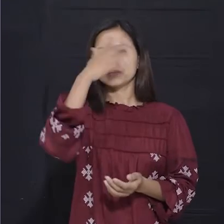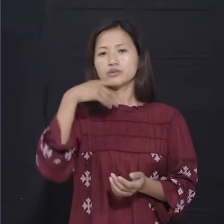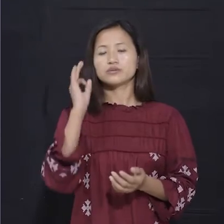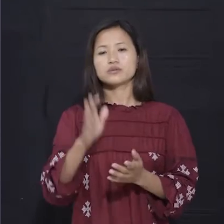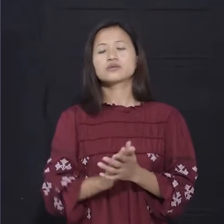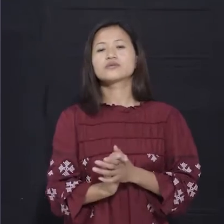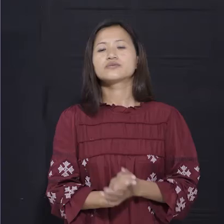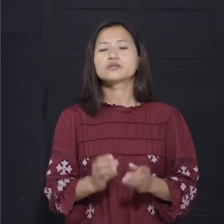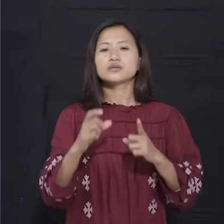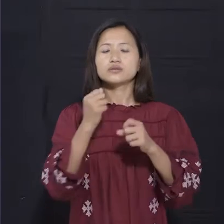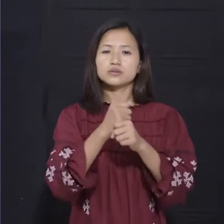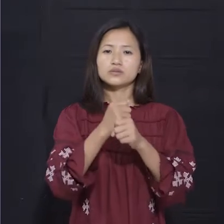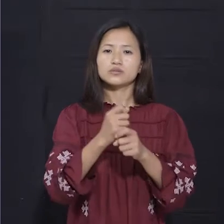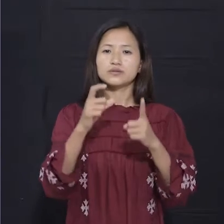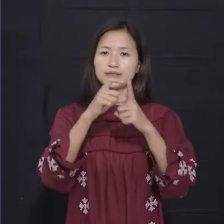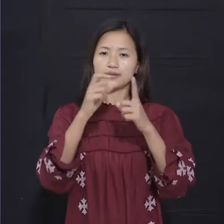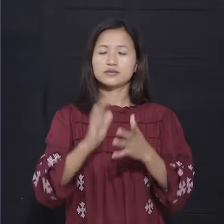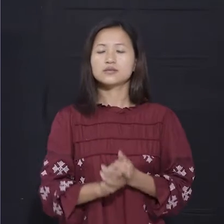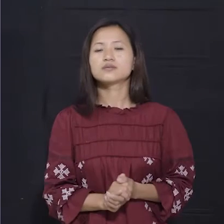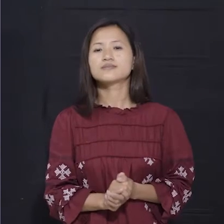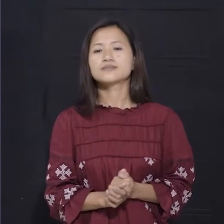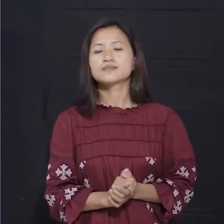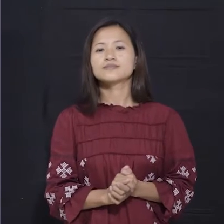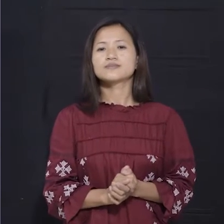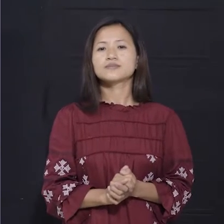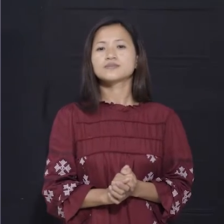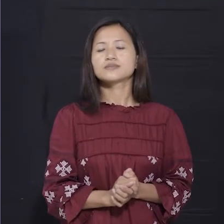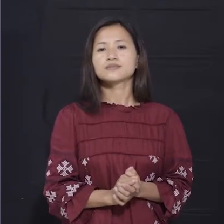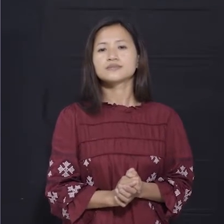the Gupta dynasty. All right, then